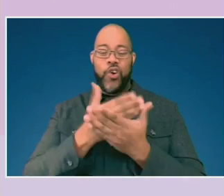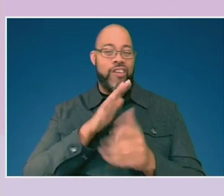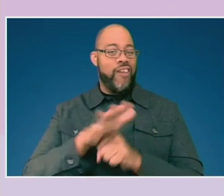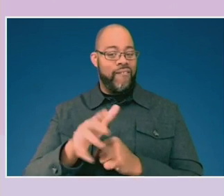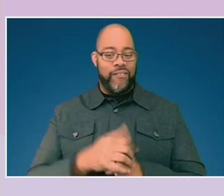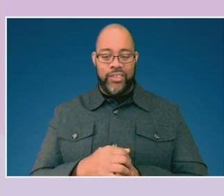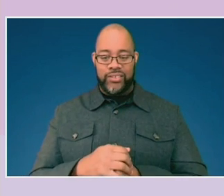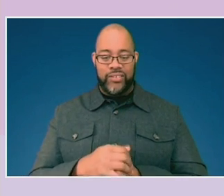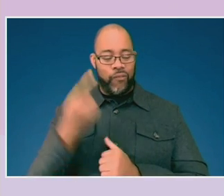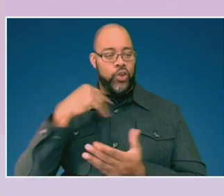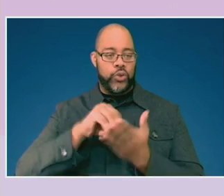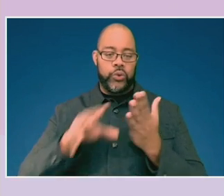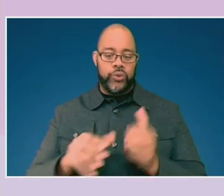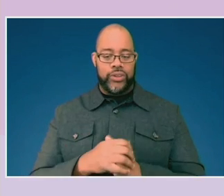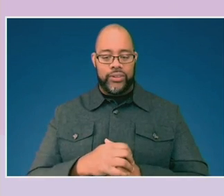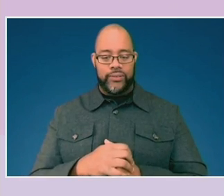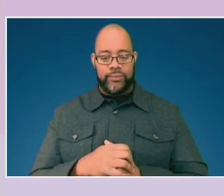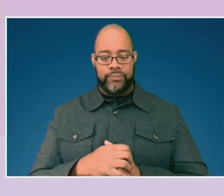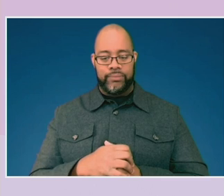our students.